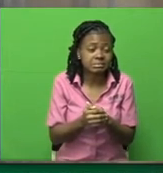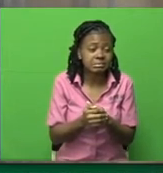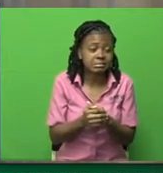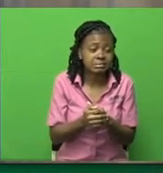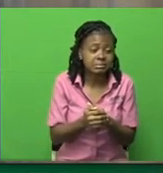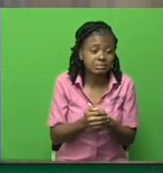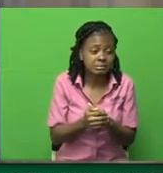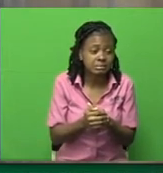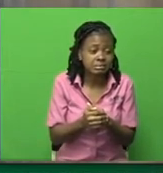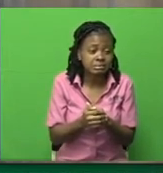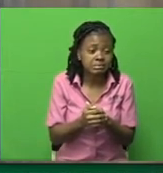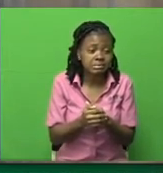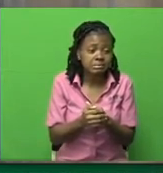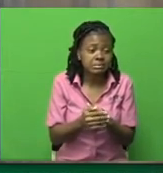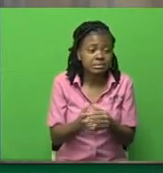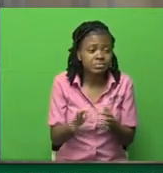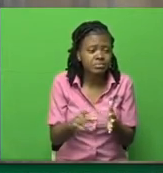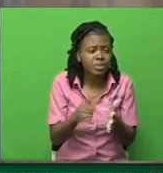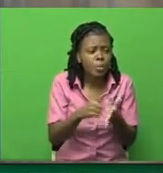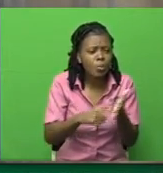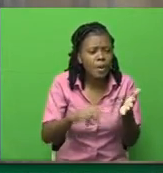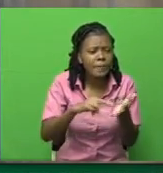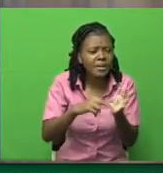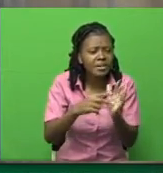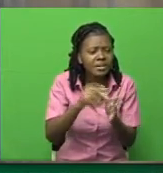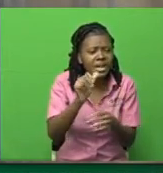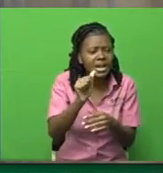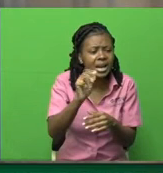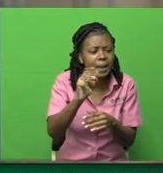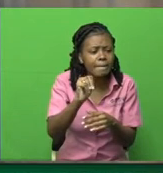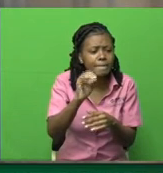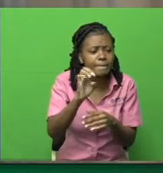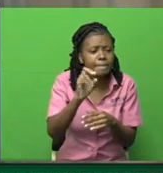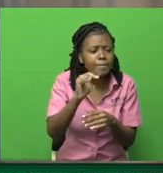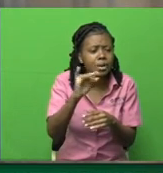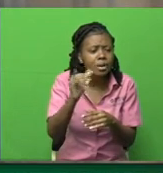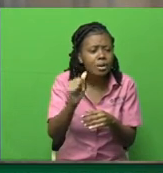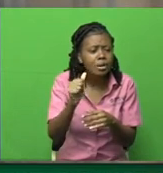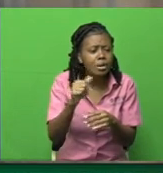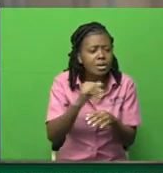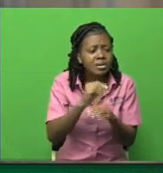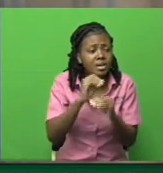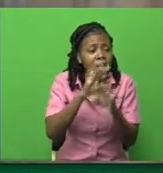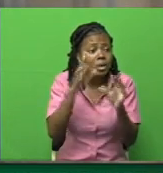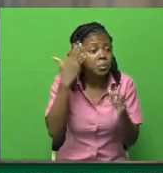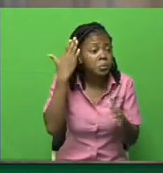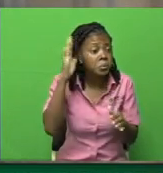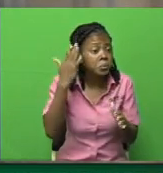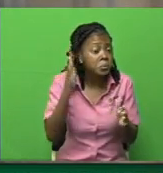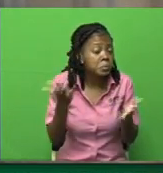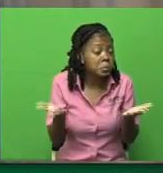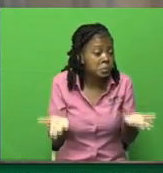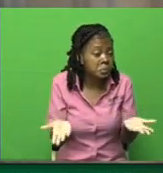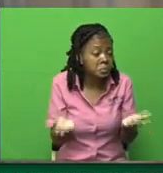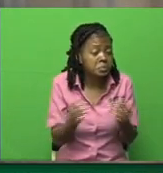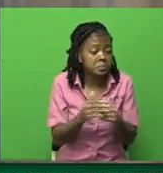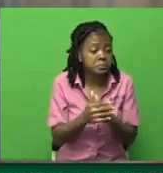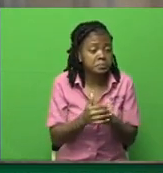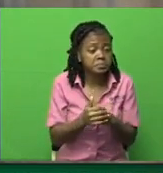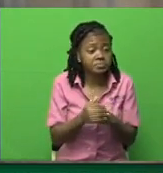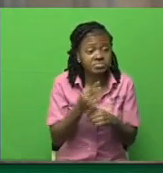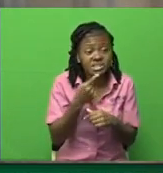isn't crystal clear though operations are nutrient plants are pointless are said to have been up and